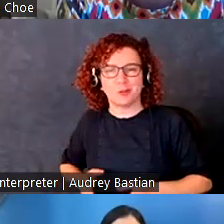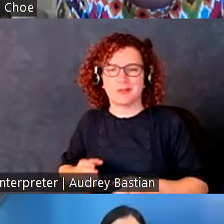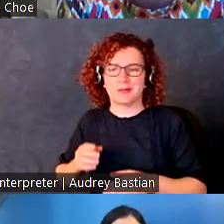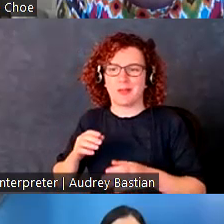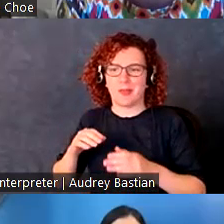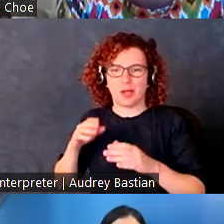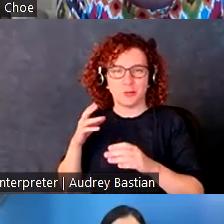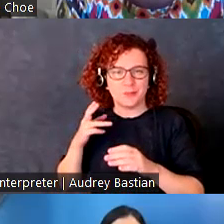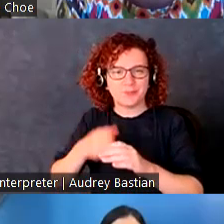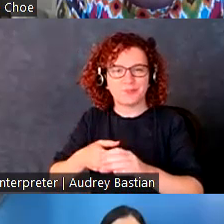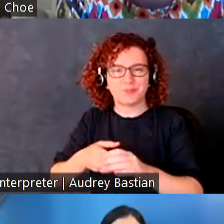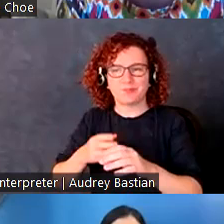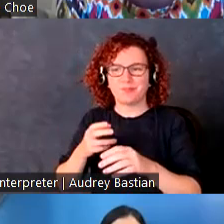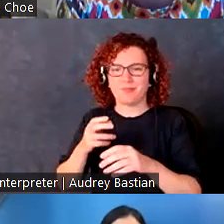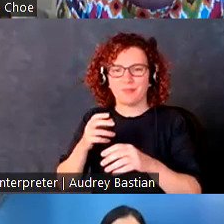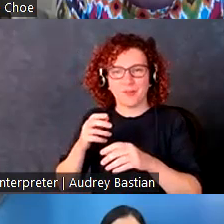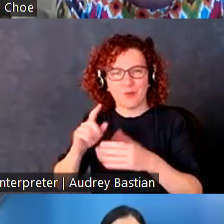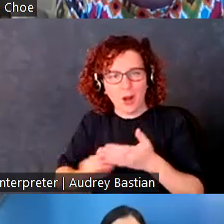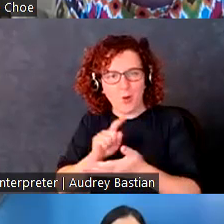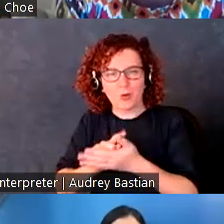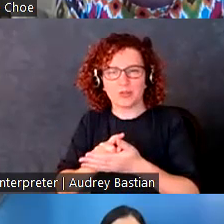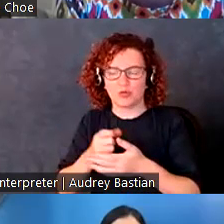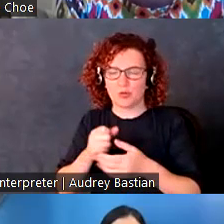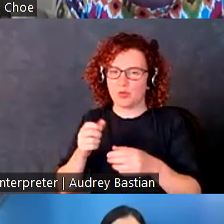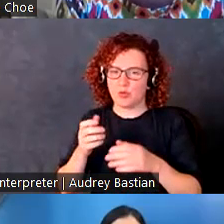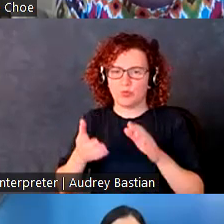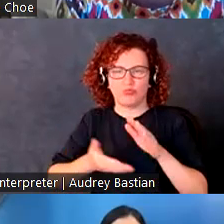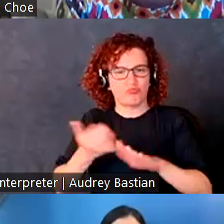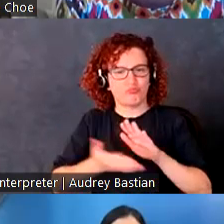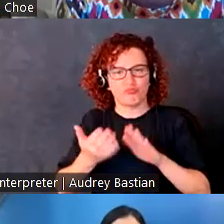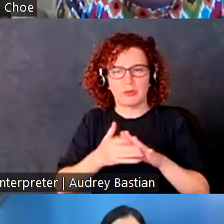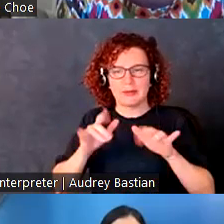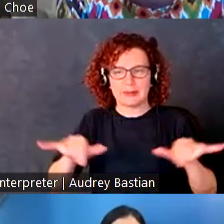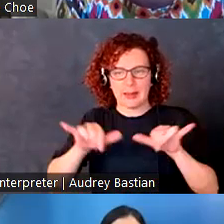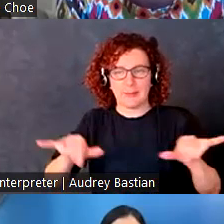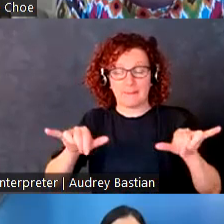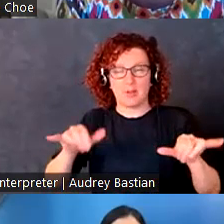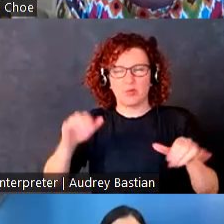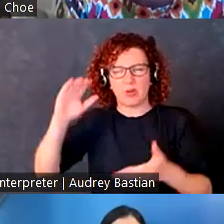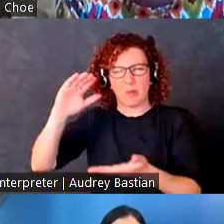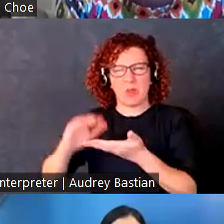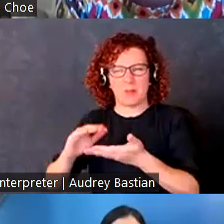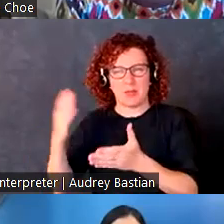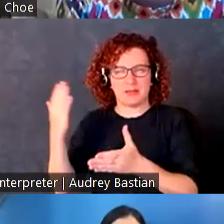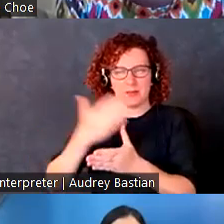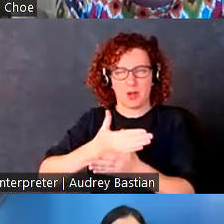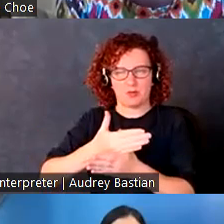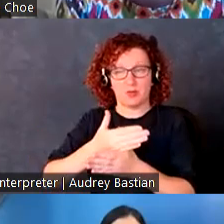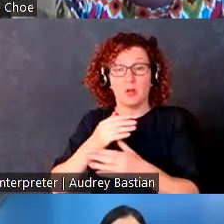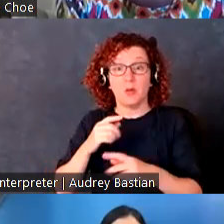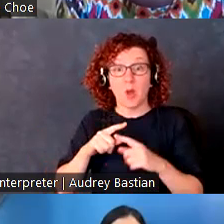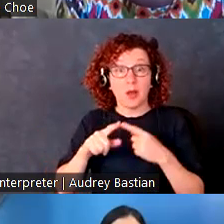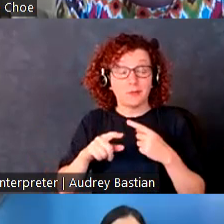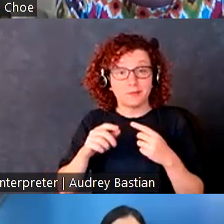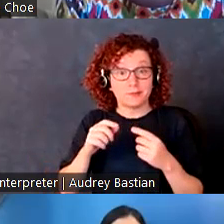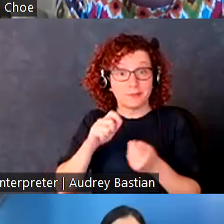efficiency, right? And trying to hit that sweet spot is always a little bit of a challenge. So we don't know yet,